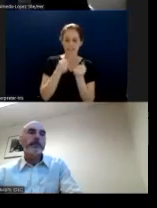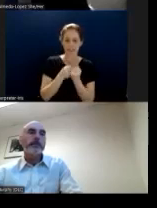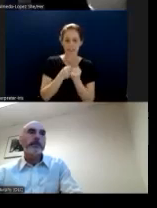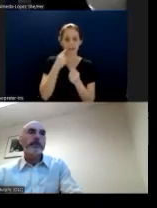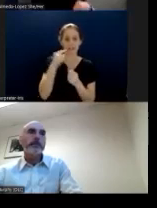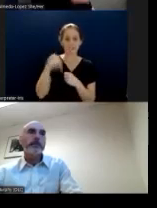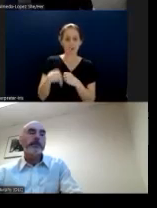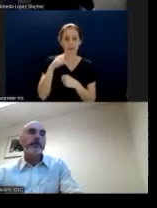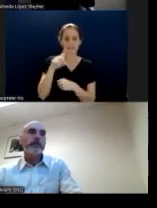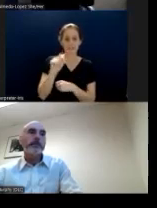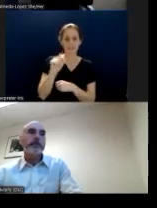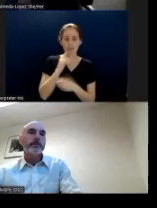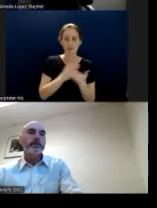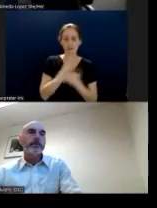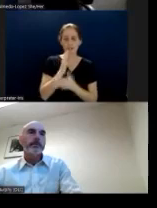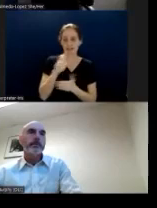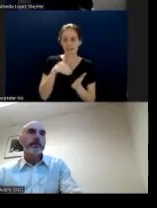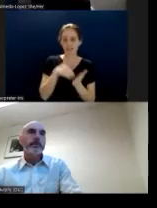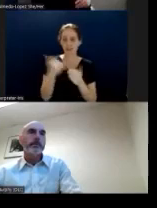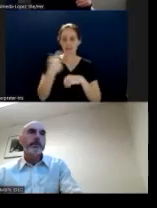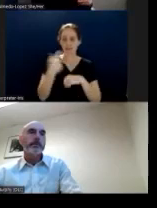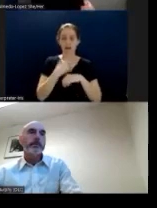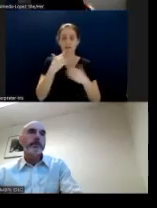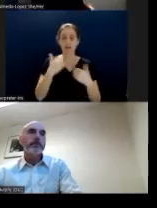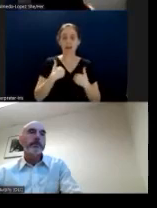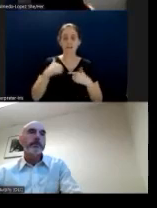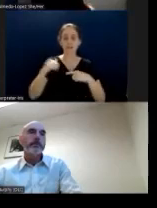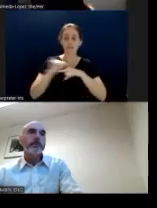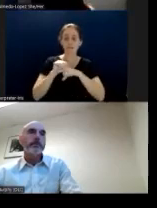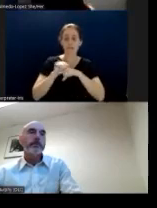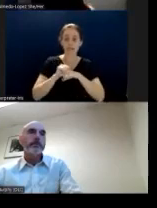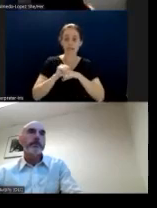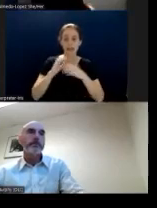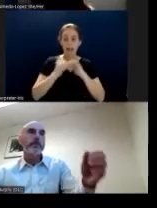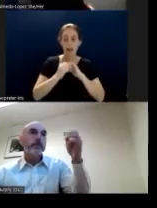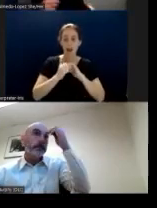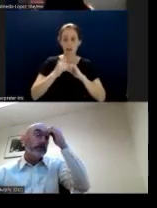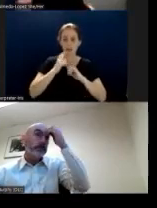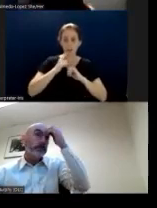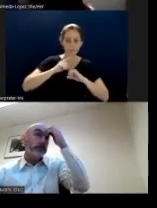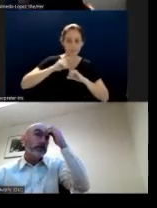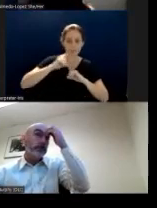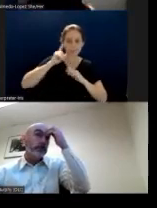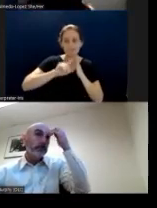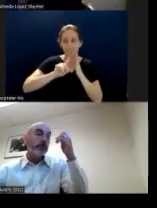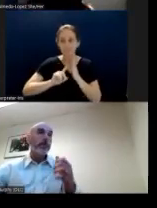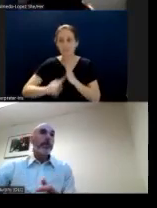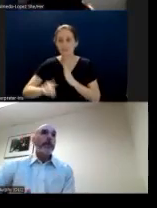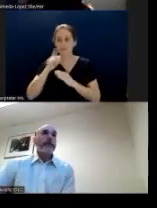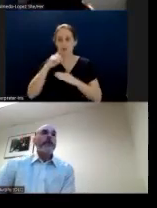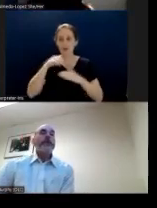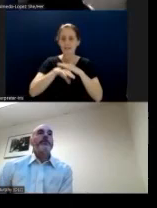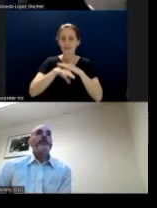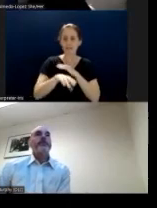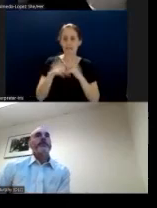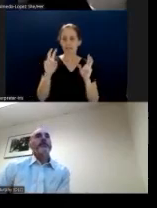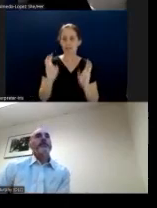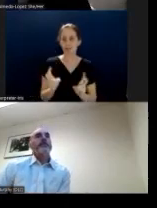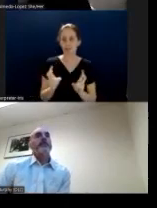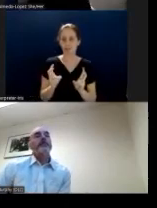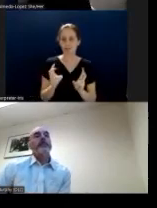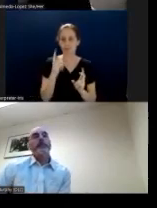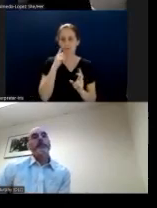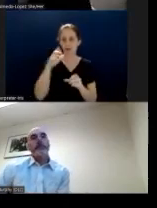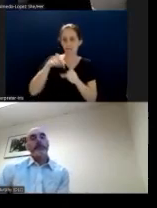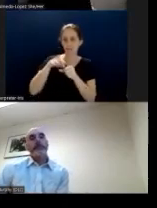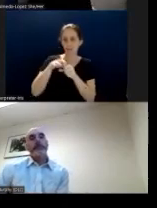we are going to be doing a training on how to survey a polling place for accessibility issues.